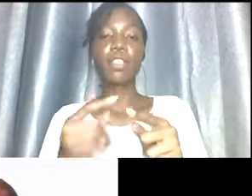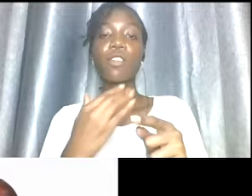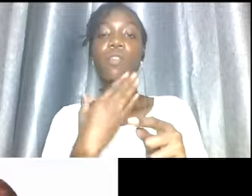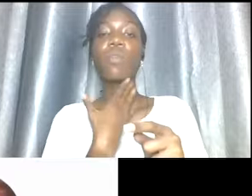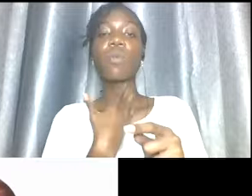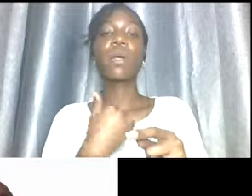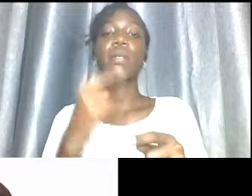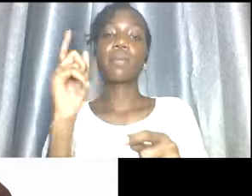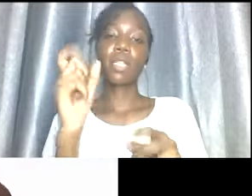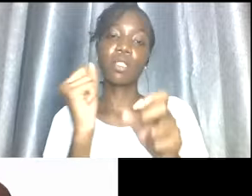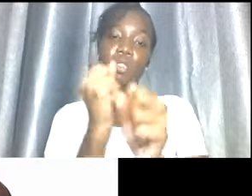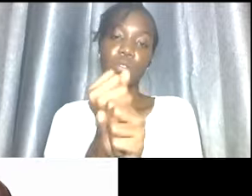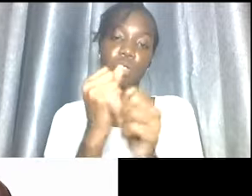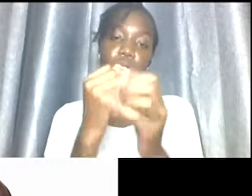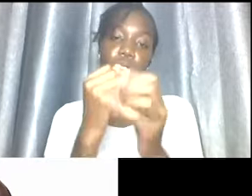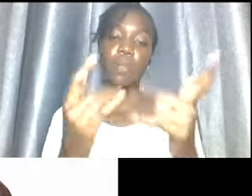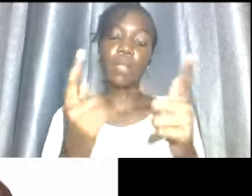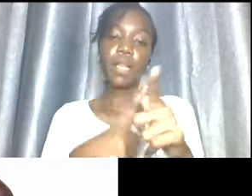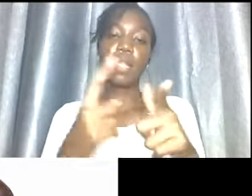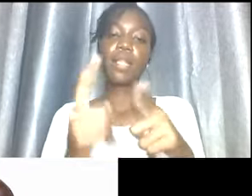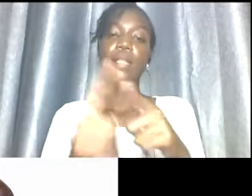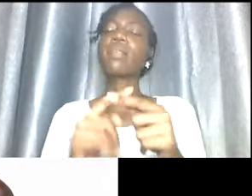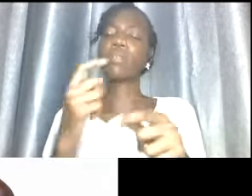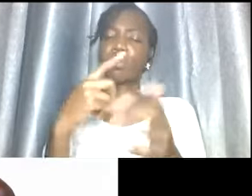them that I can still get the job done.